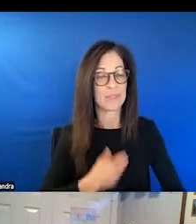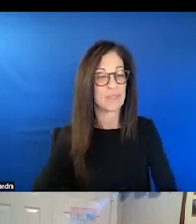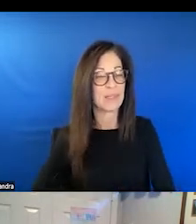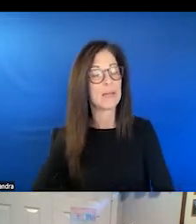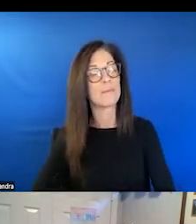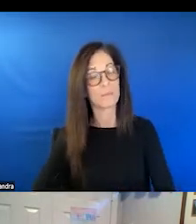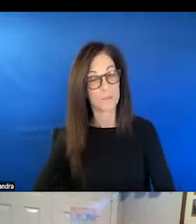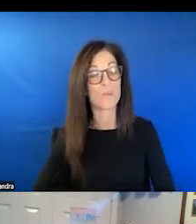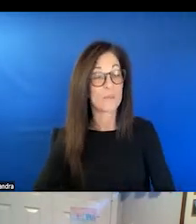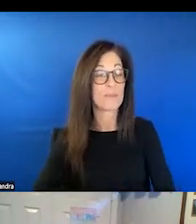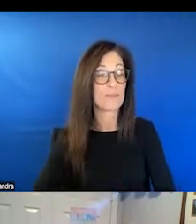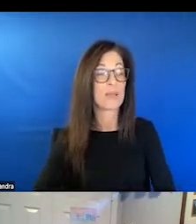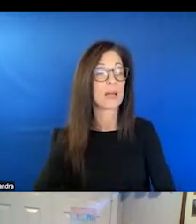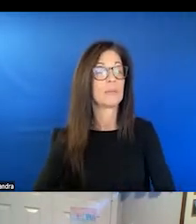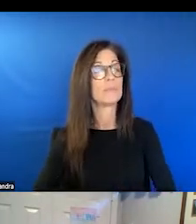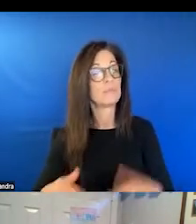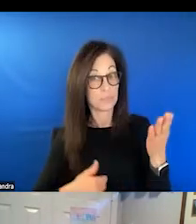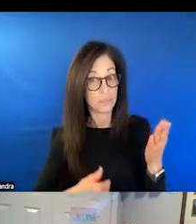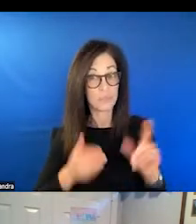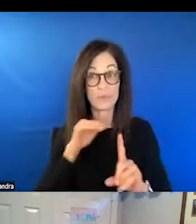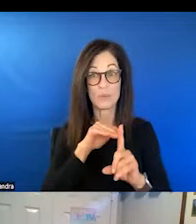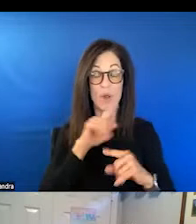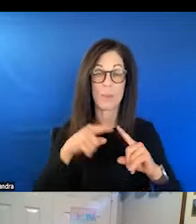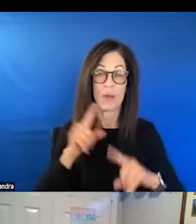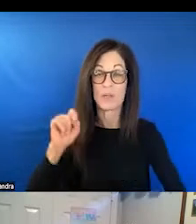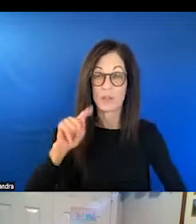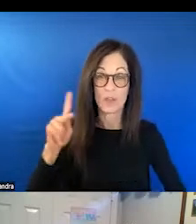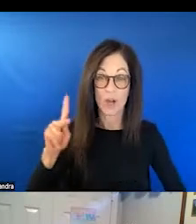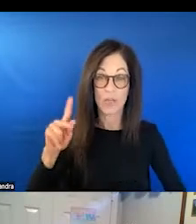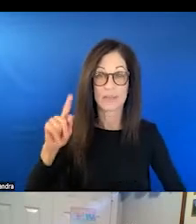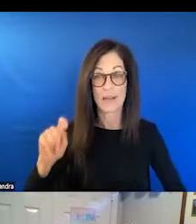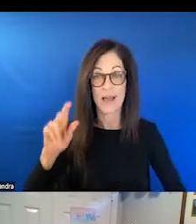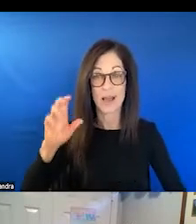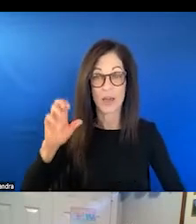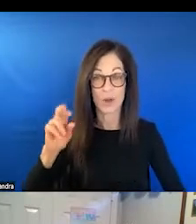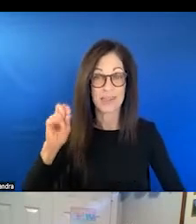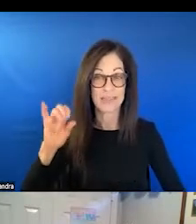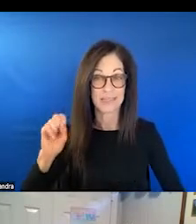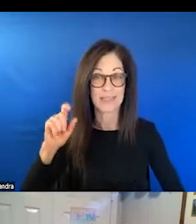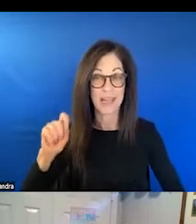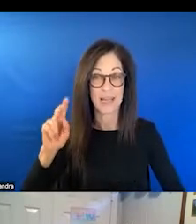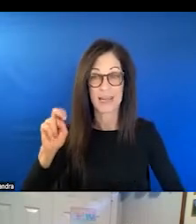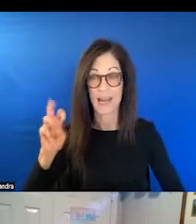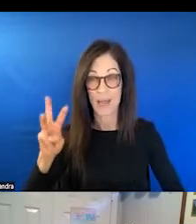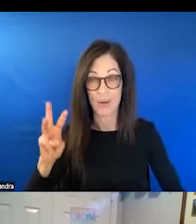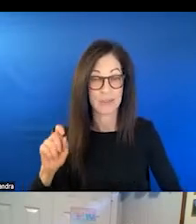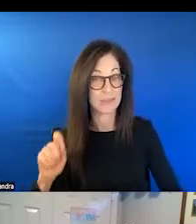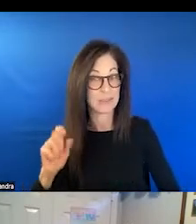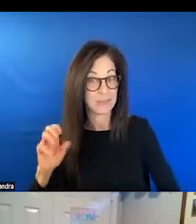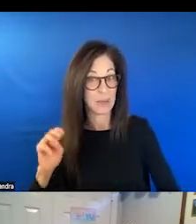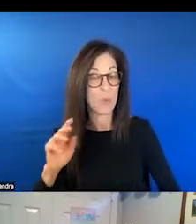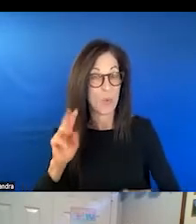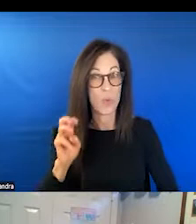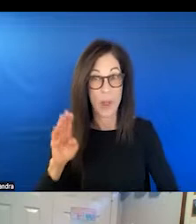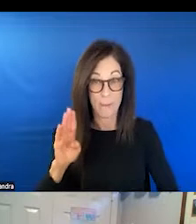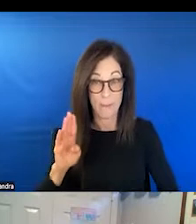All righty, this is a reminder again of our talk.crisisnow.com website. It is filled with information that